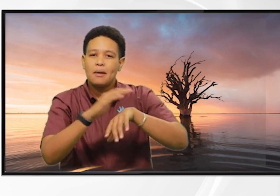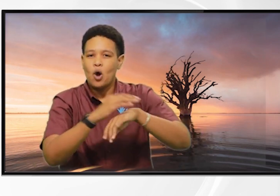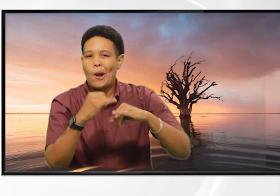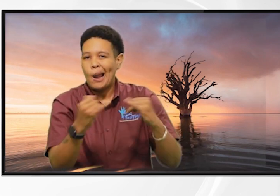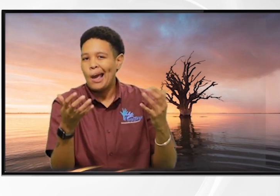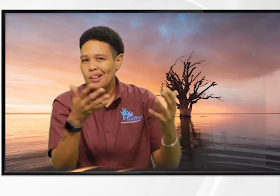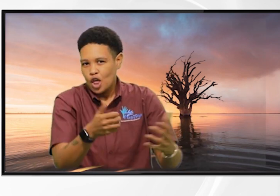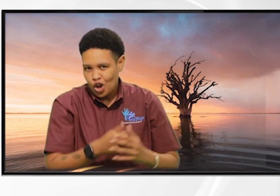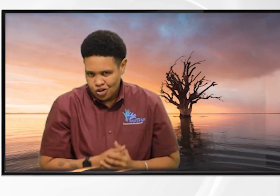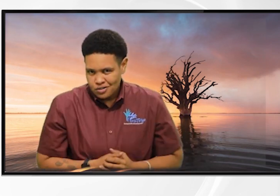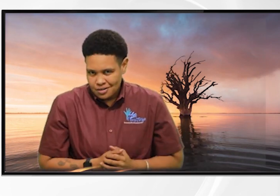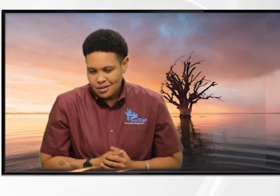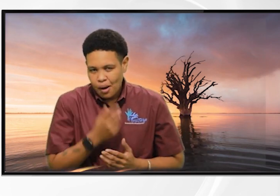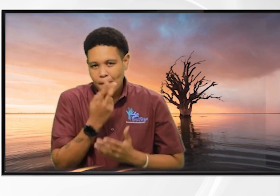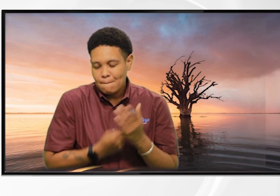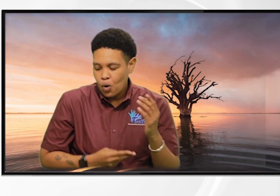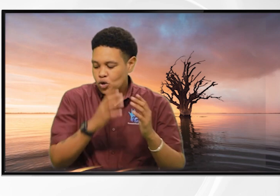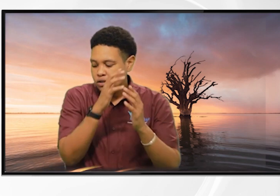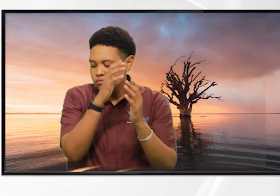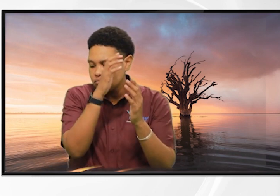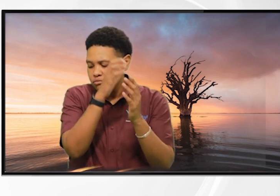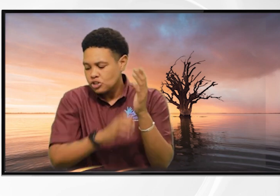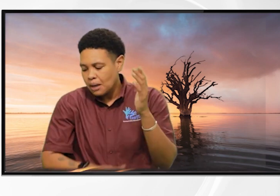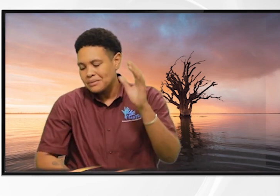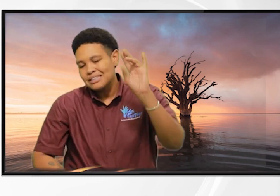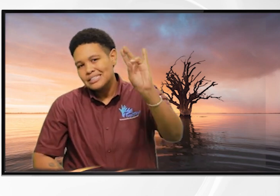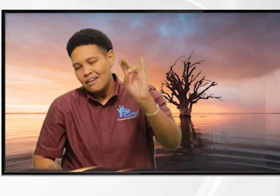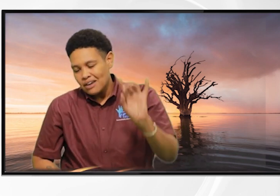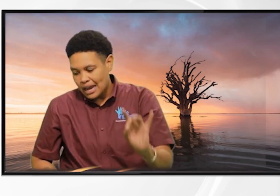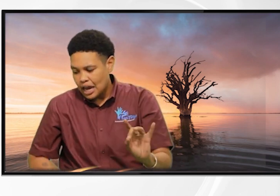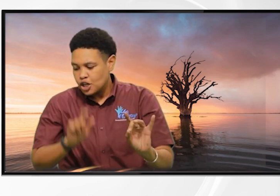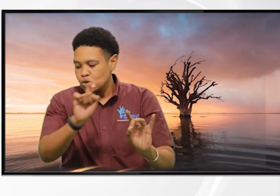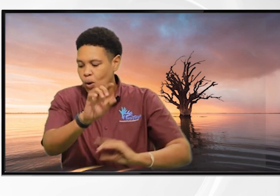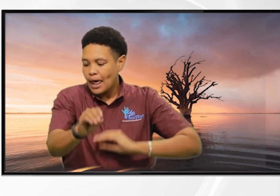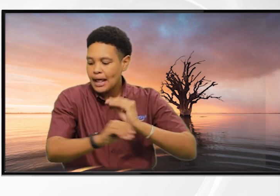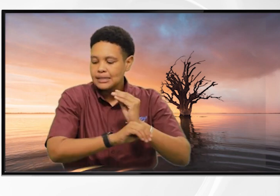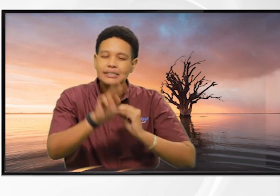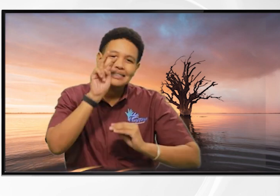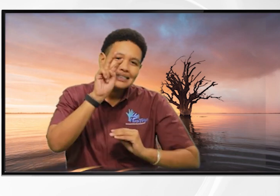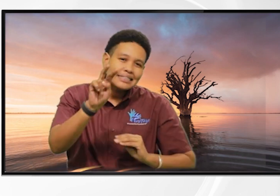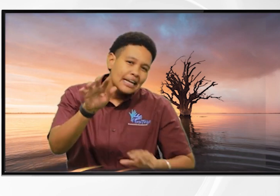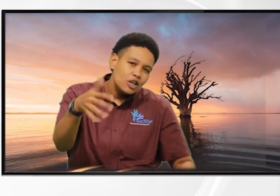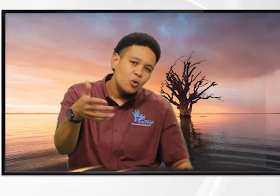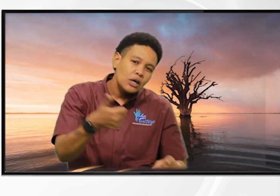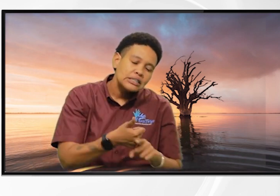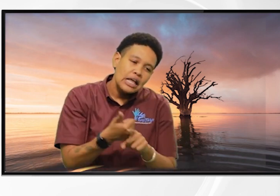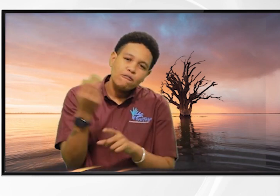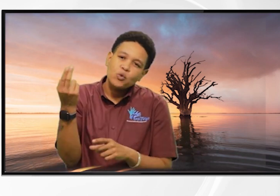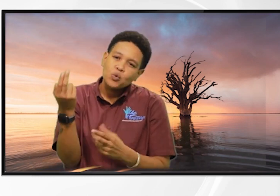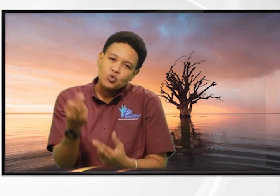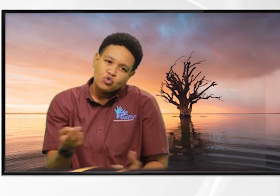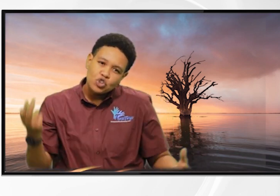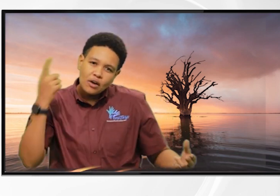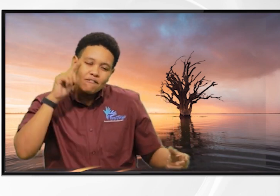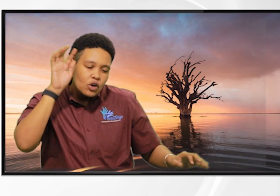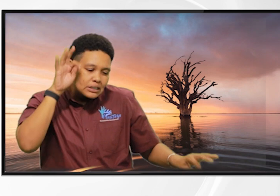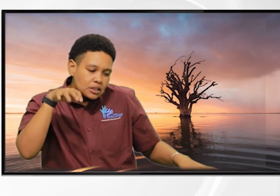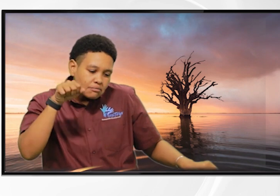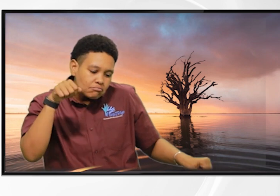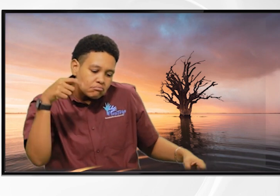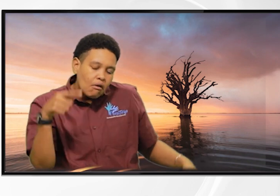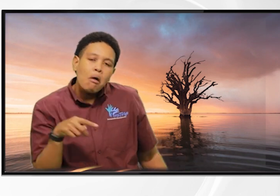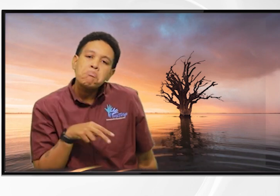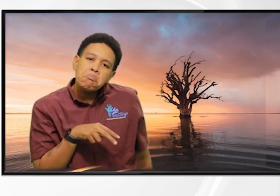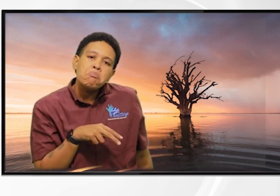online. Both chapters 7 and 8 should also be seen as useful resources for decision